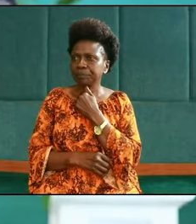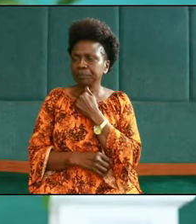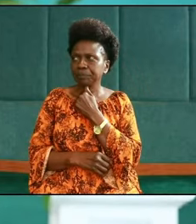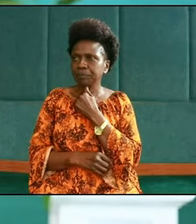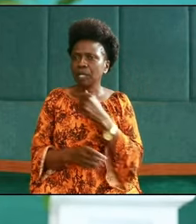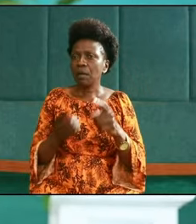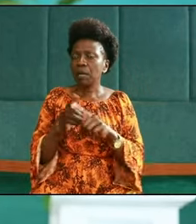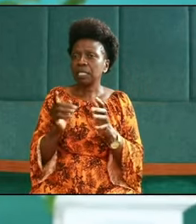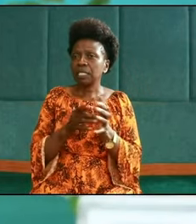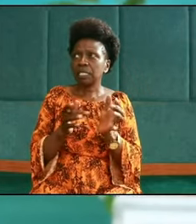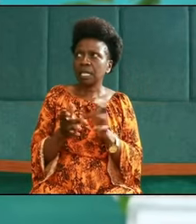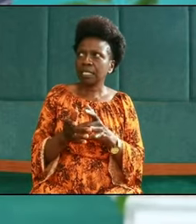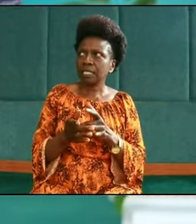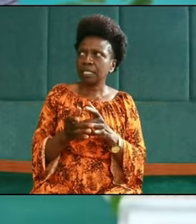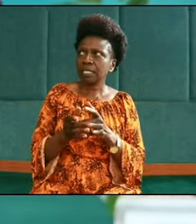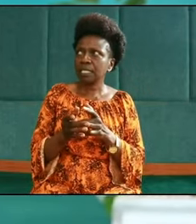But Jesus,